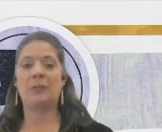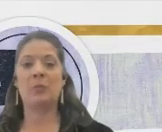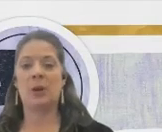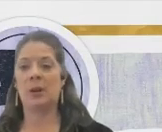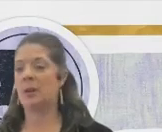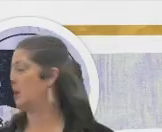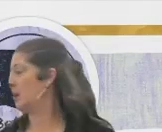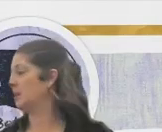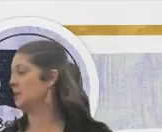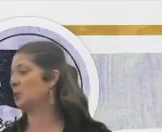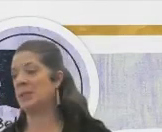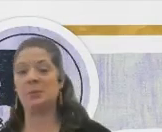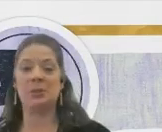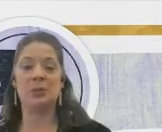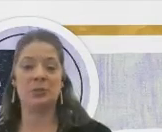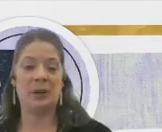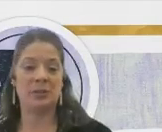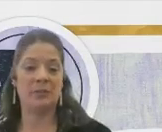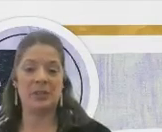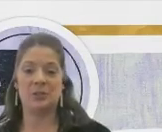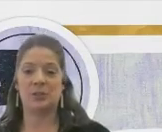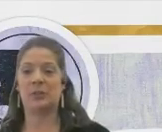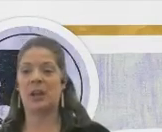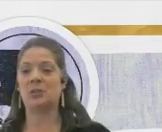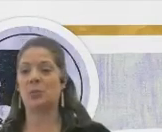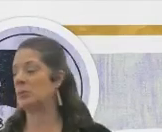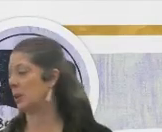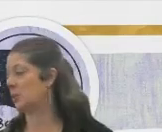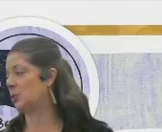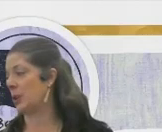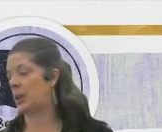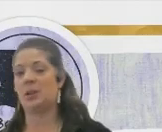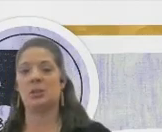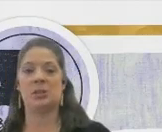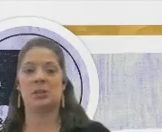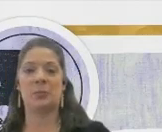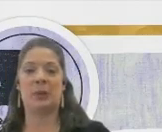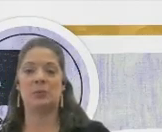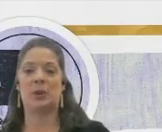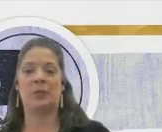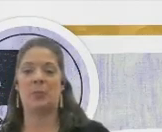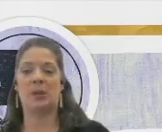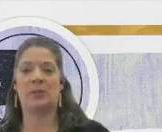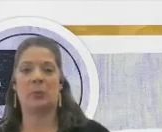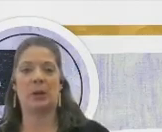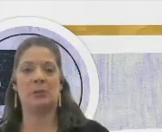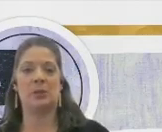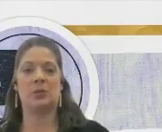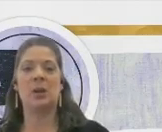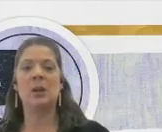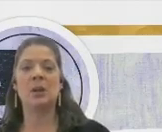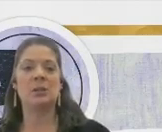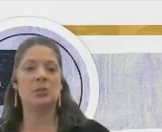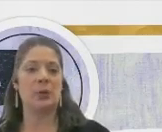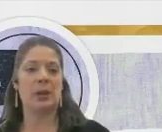Good morning, everyone. This is Christy Villiers, Director of Teacher Certification. We'll get started here in just a few minutes. We'll give a few minutes for everyone else